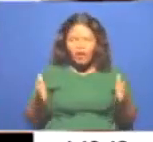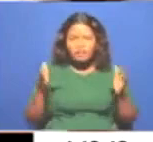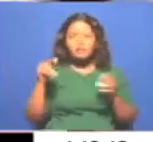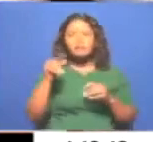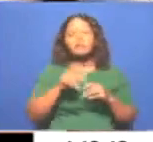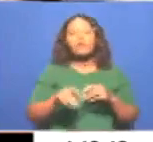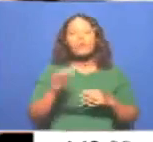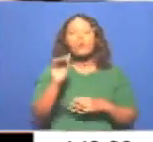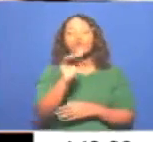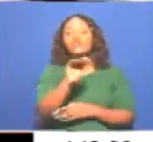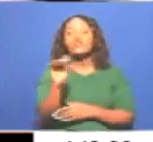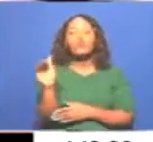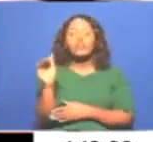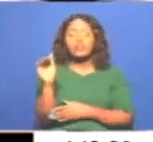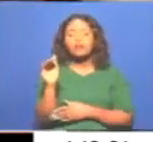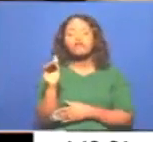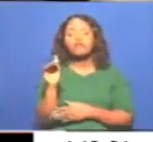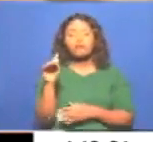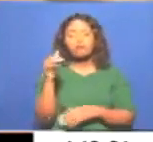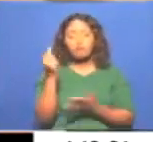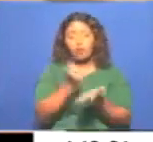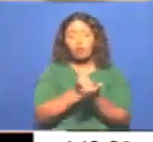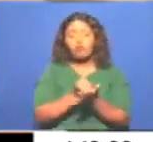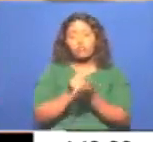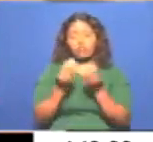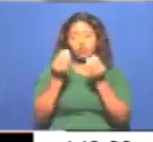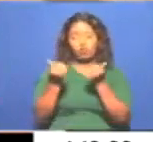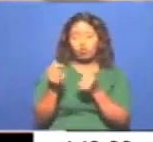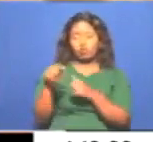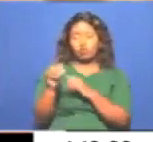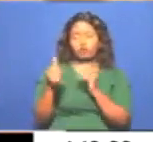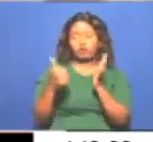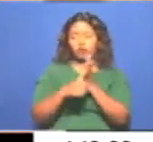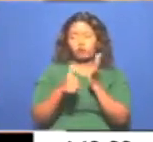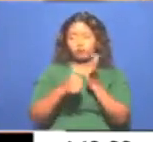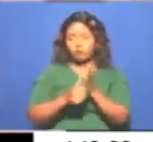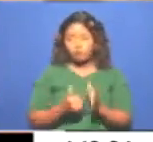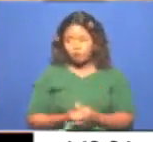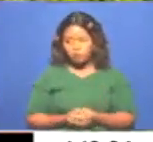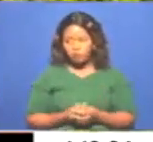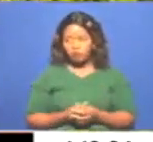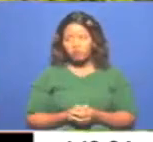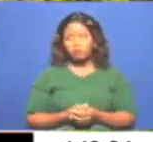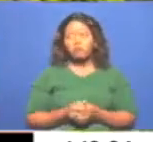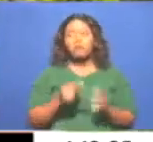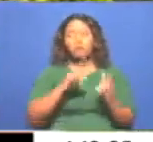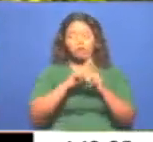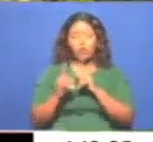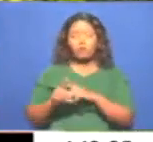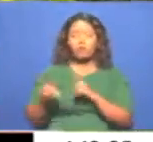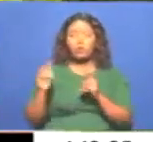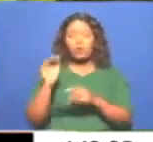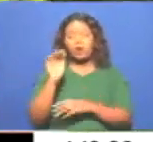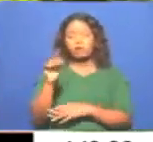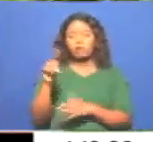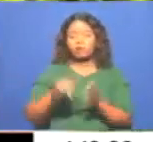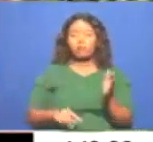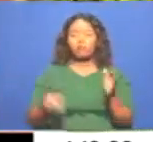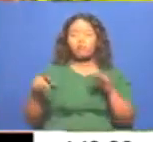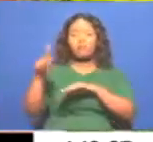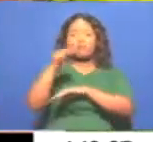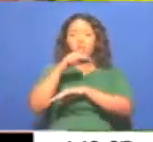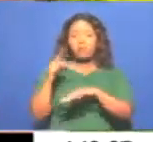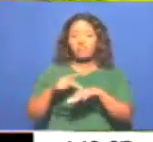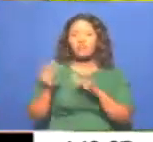to at least look into this, this matter. The students took issue with the college principal Livingstone Munyoga for managing